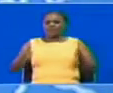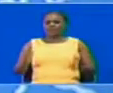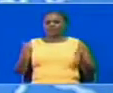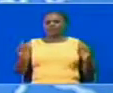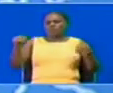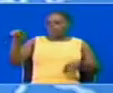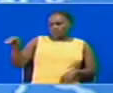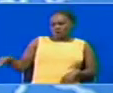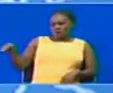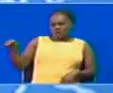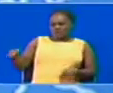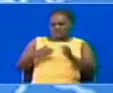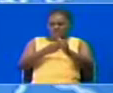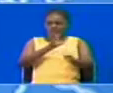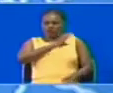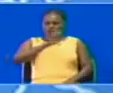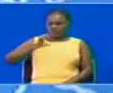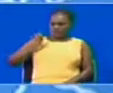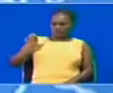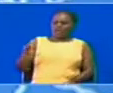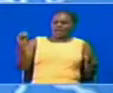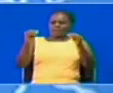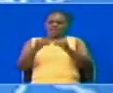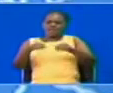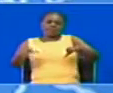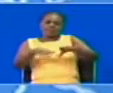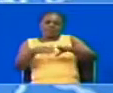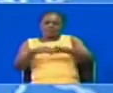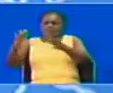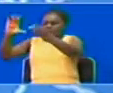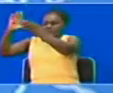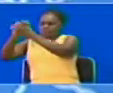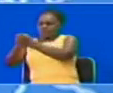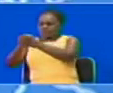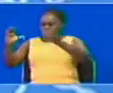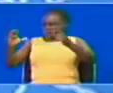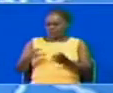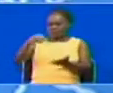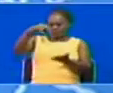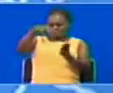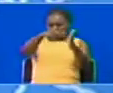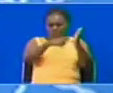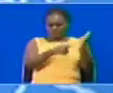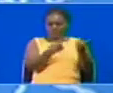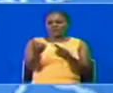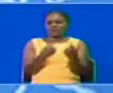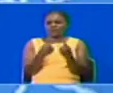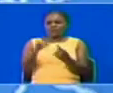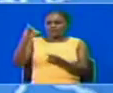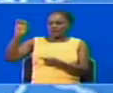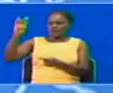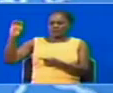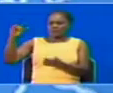Chebukati this morning led his commission in meeting members of the Jubilee Secretariat. Amongst issues that were discussed were the